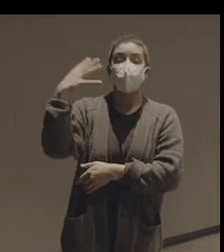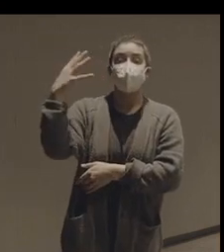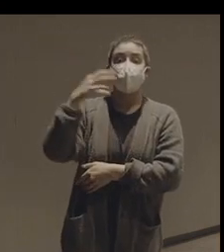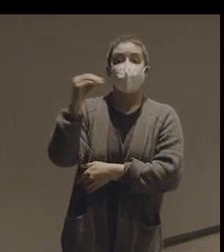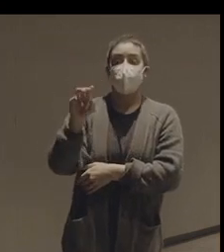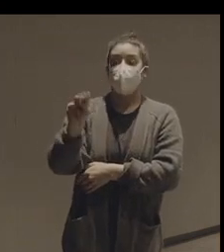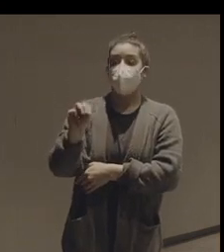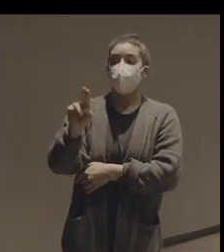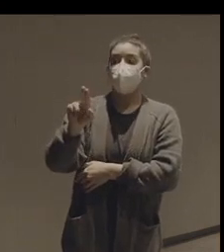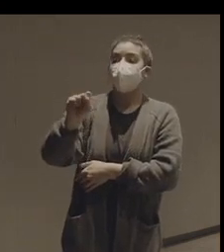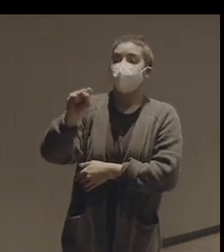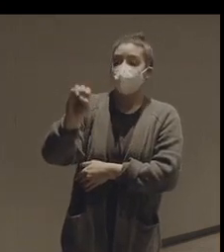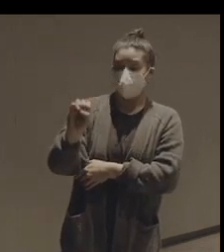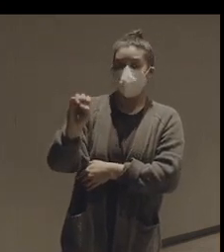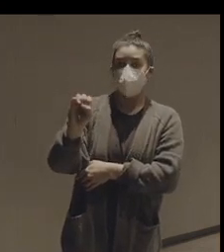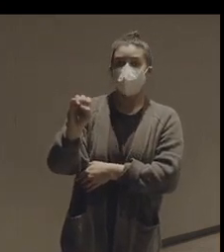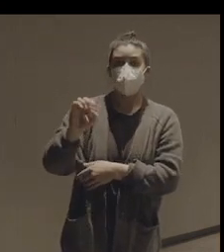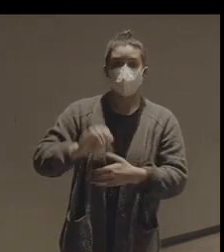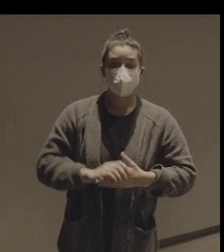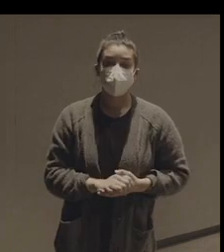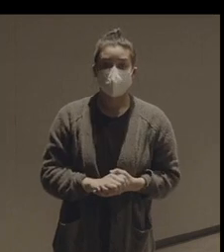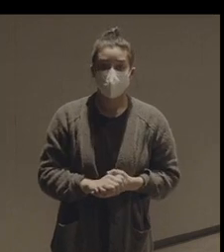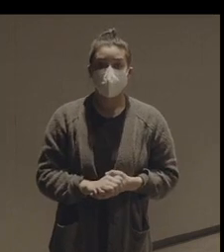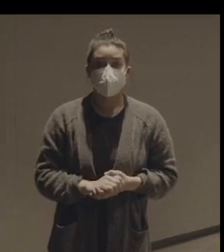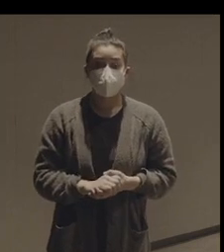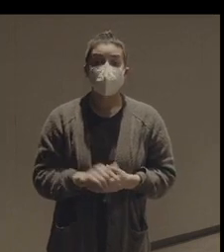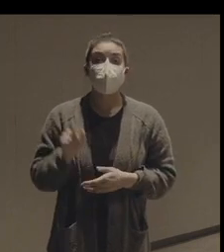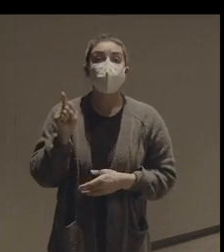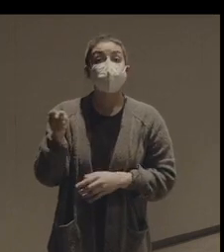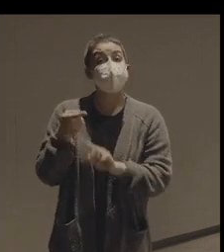early publication about the modern art coming from the West Coast